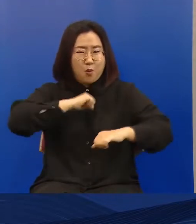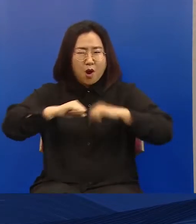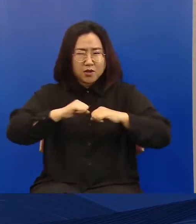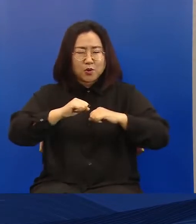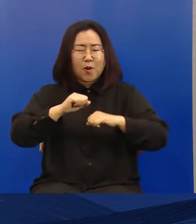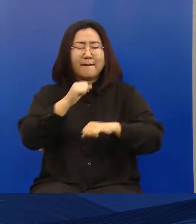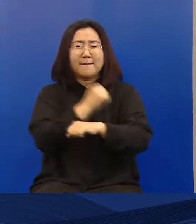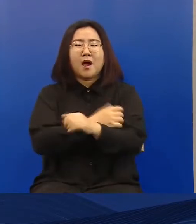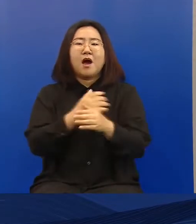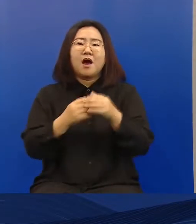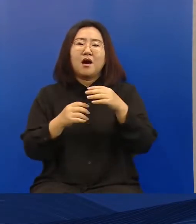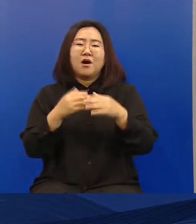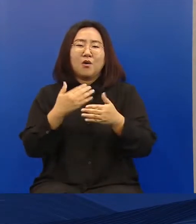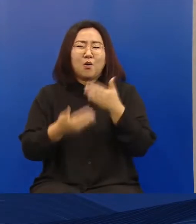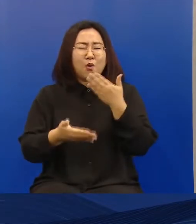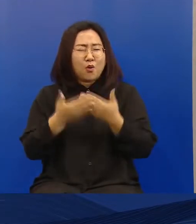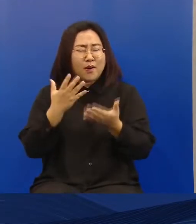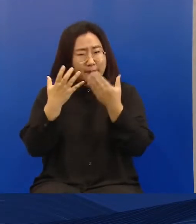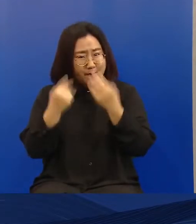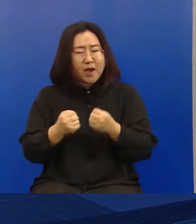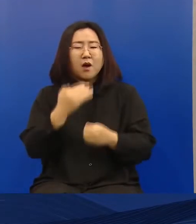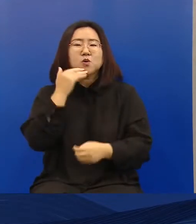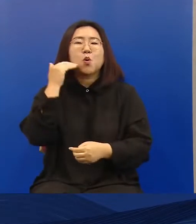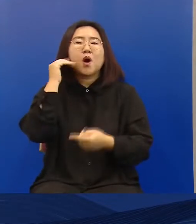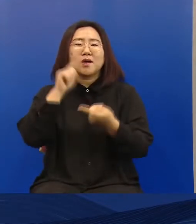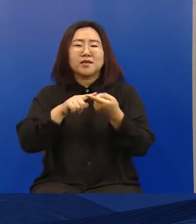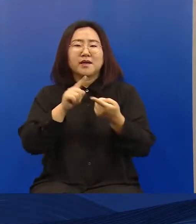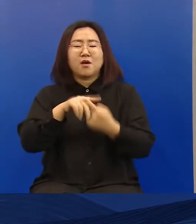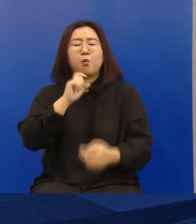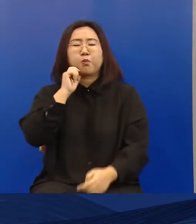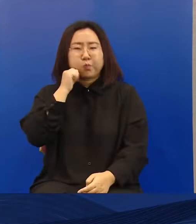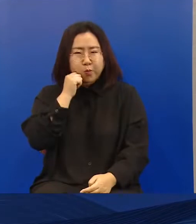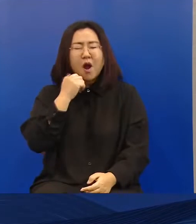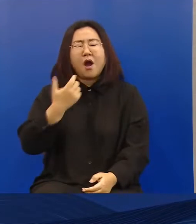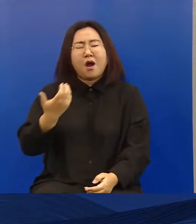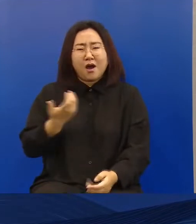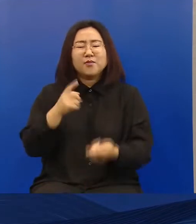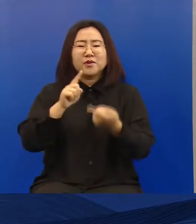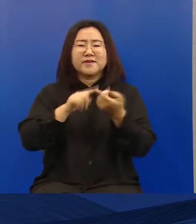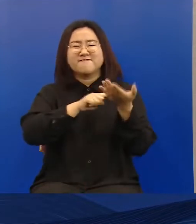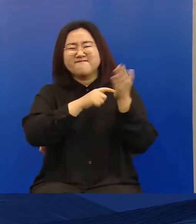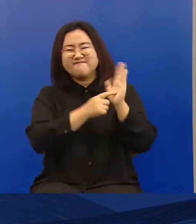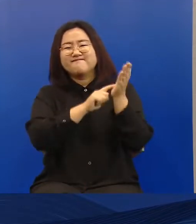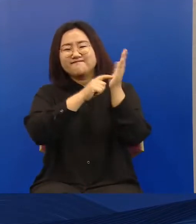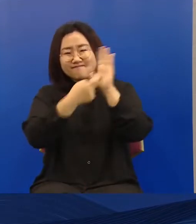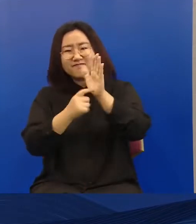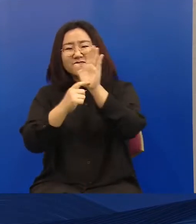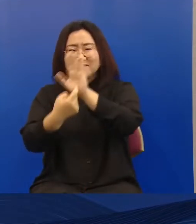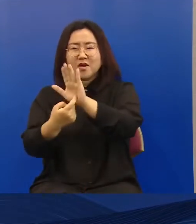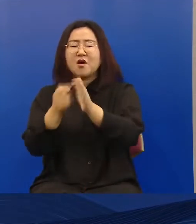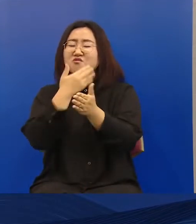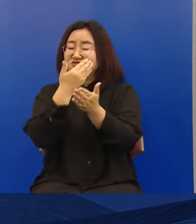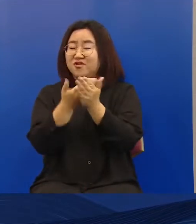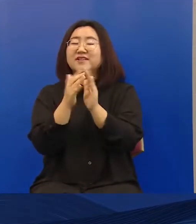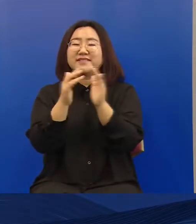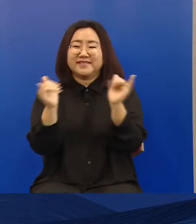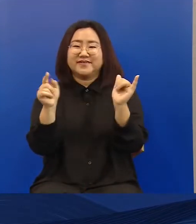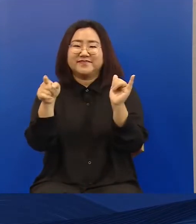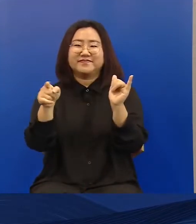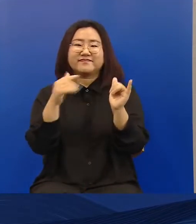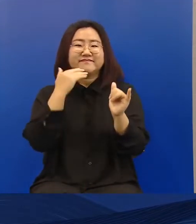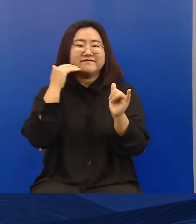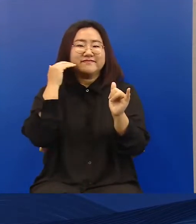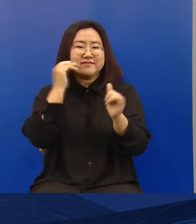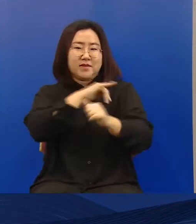and who is working hard as a sign language interpreter and has been a civic group activist for a long time, serving as a bridge between the people